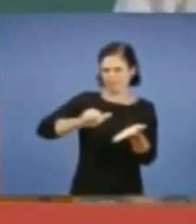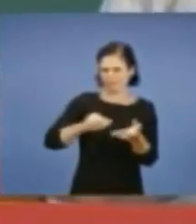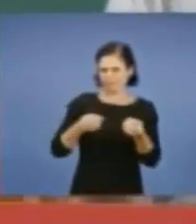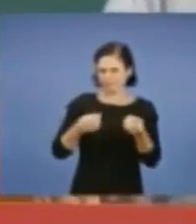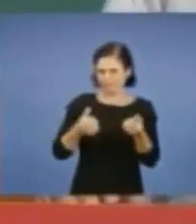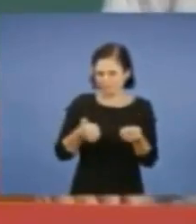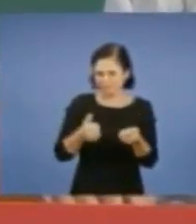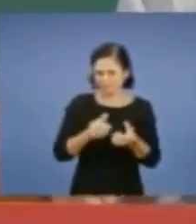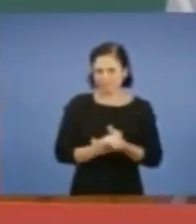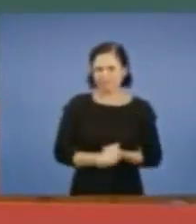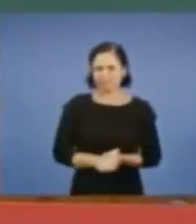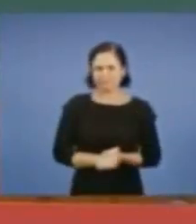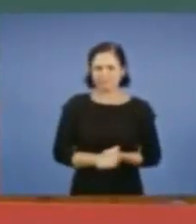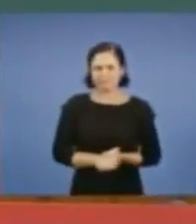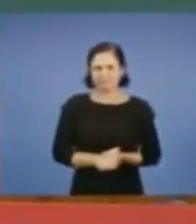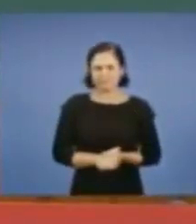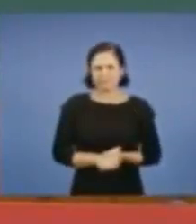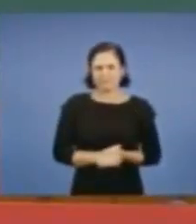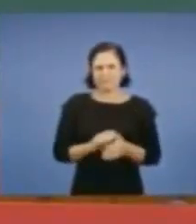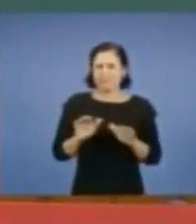Lord Jesus.